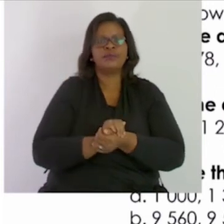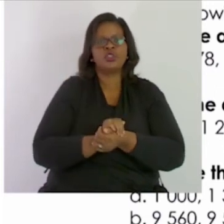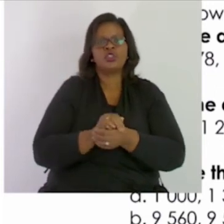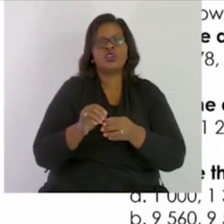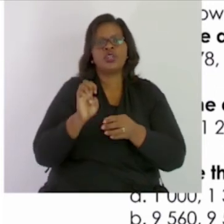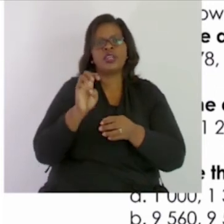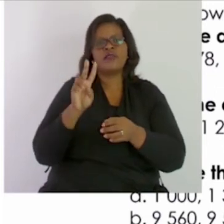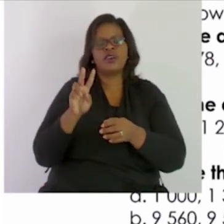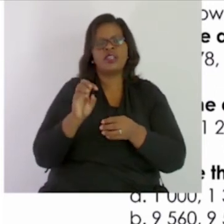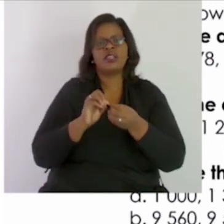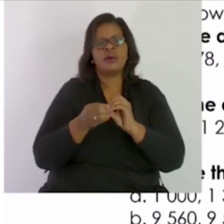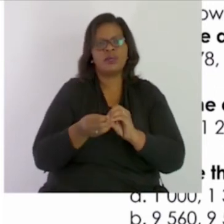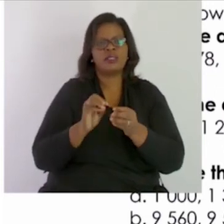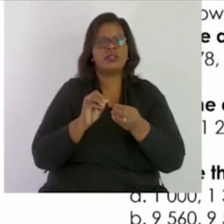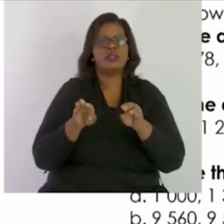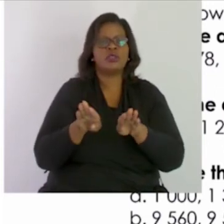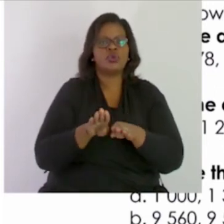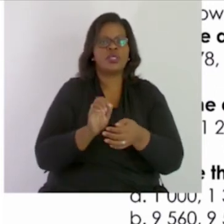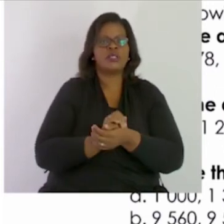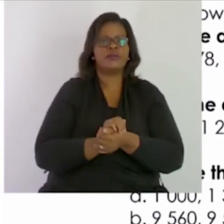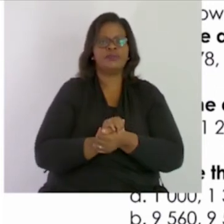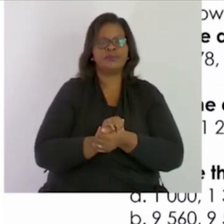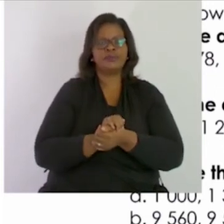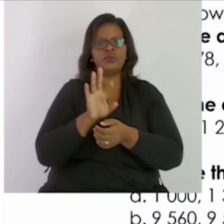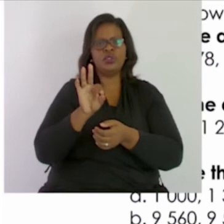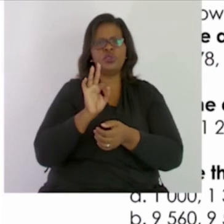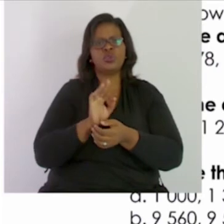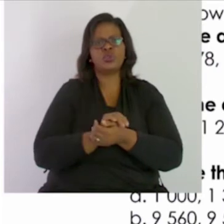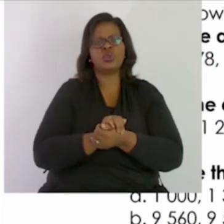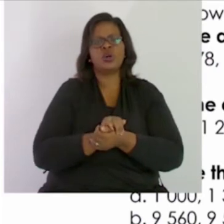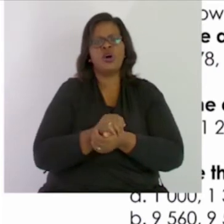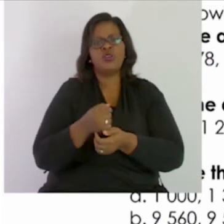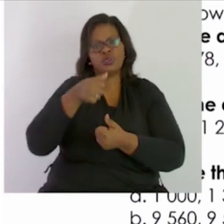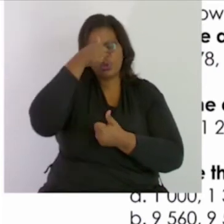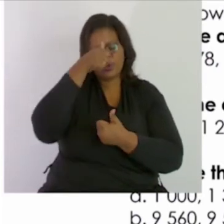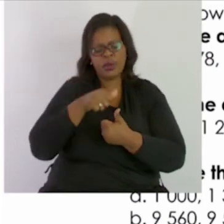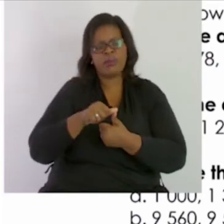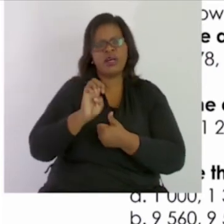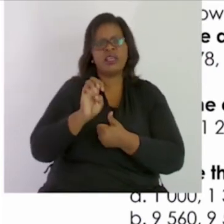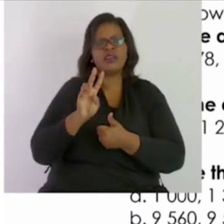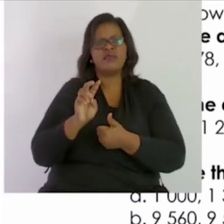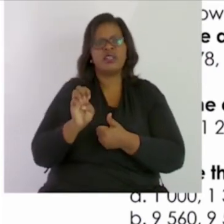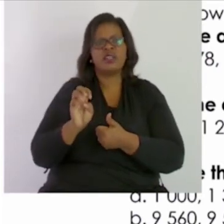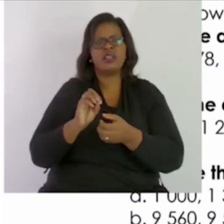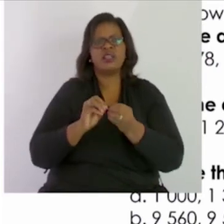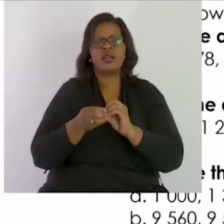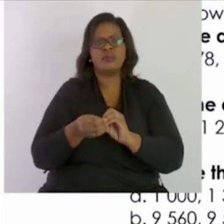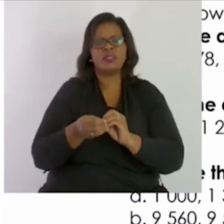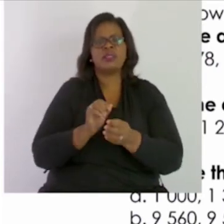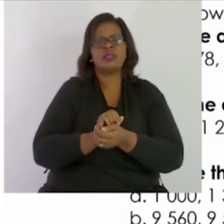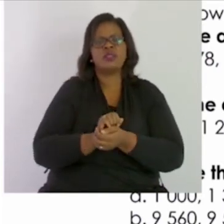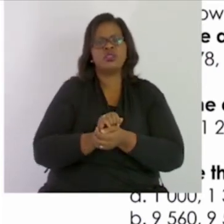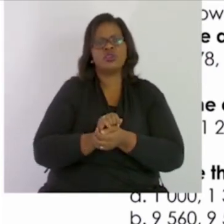underline even numbers. For you to remember even numbers, we are supposed to recite 2's times table,